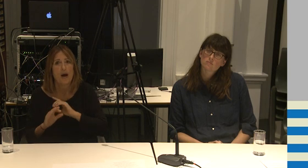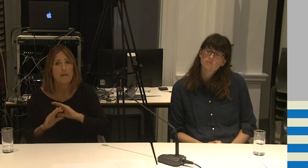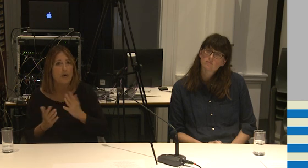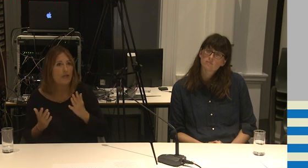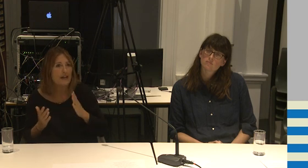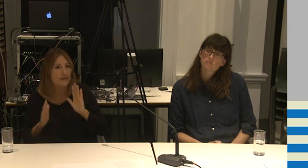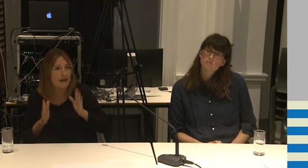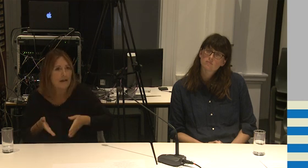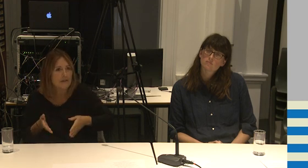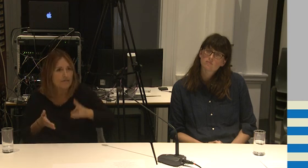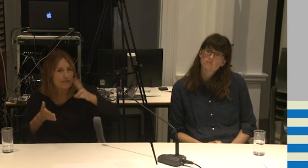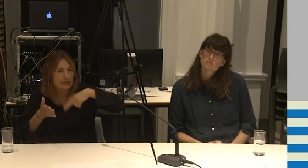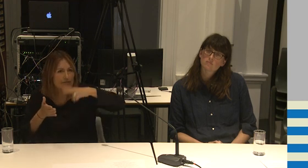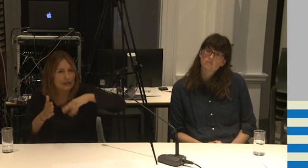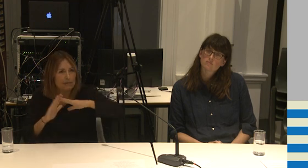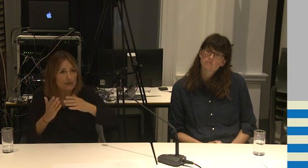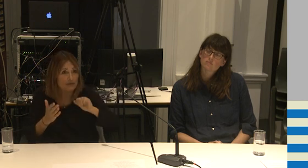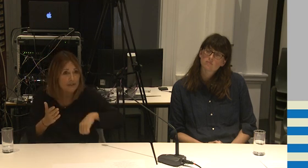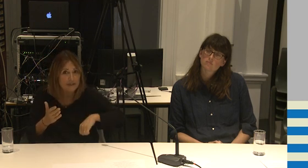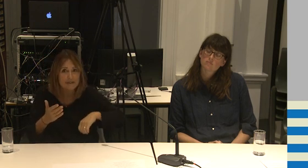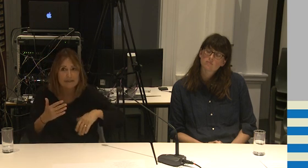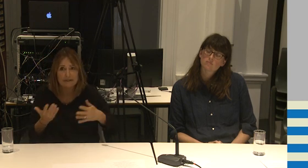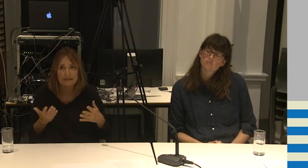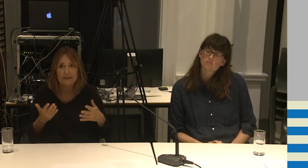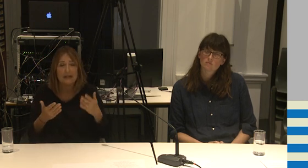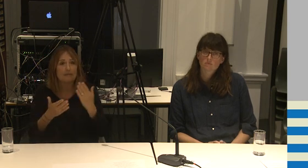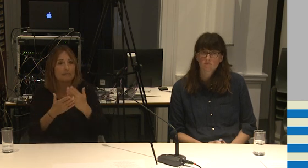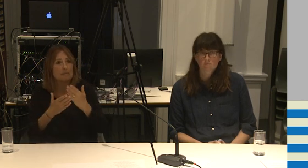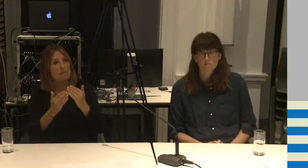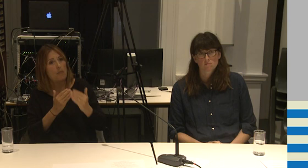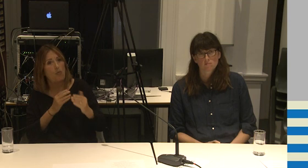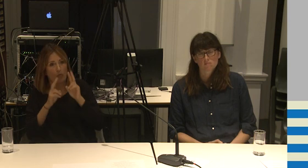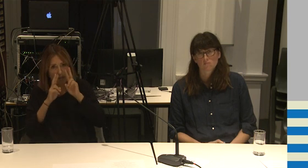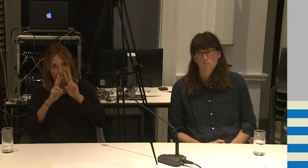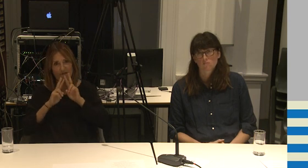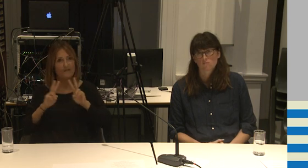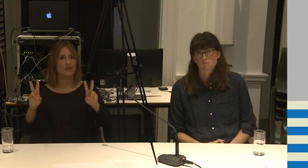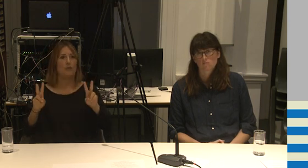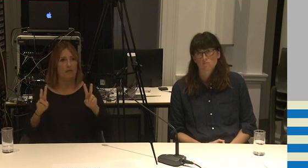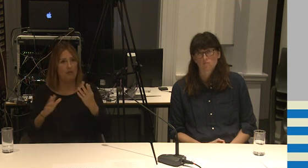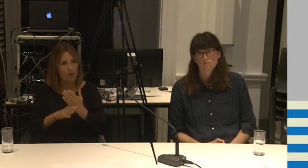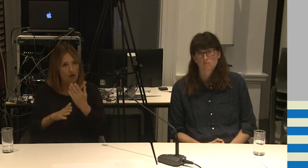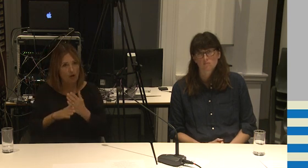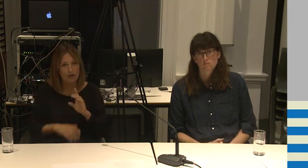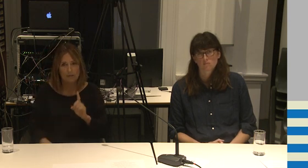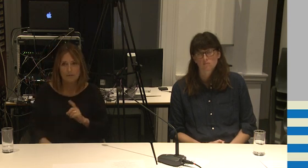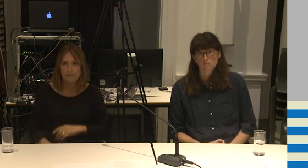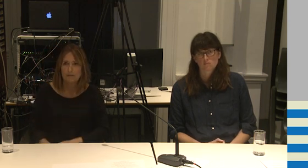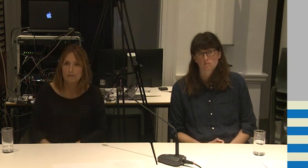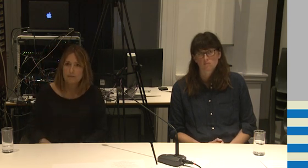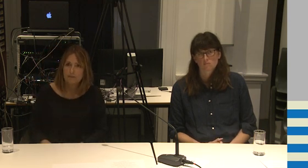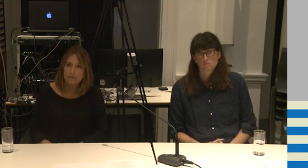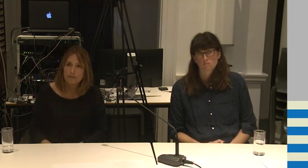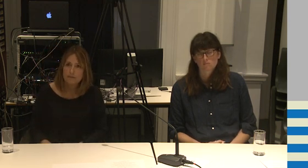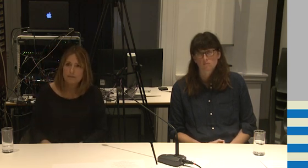necessarily have to read quite so many books, and they have to make visual work. And I think that